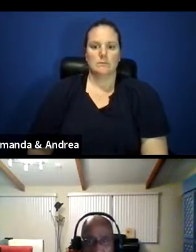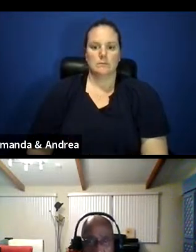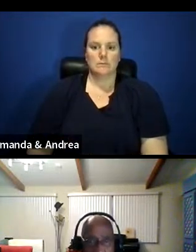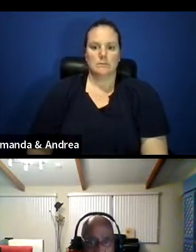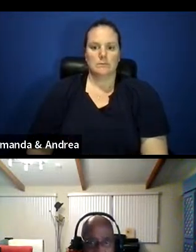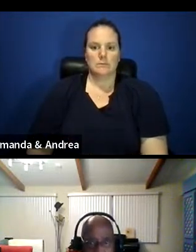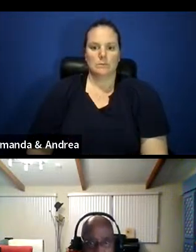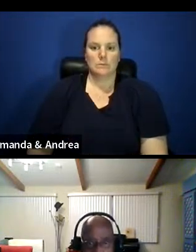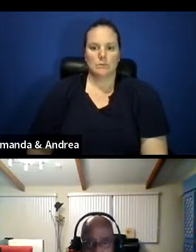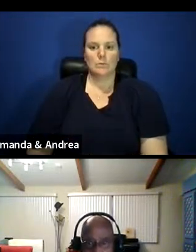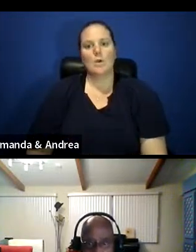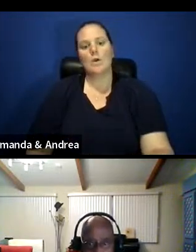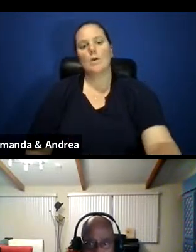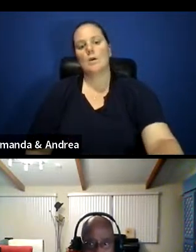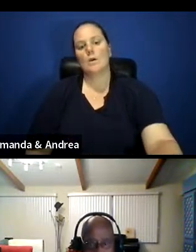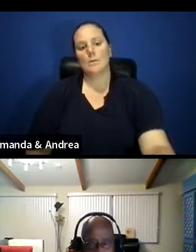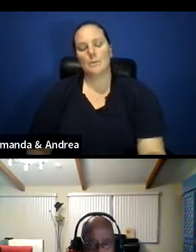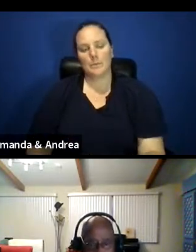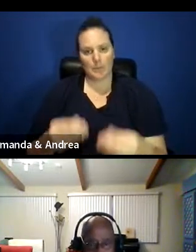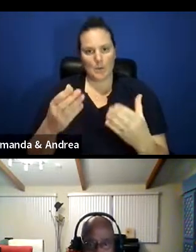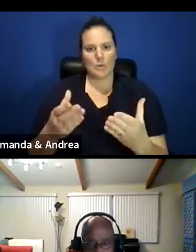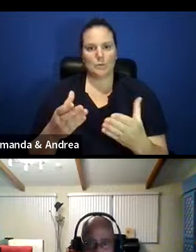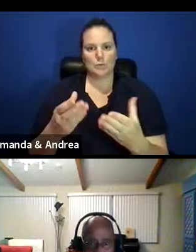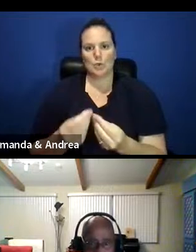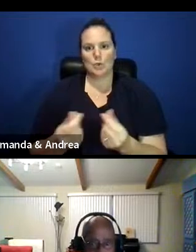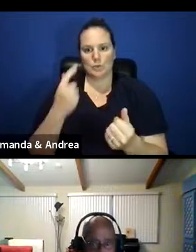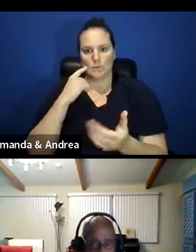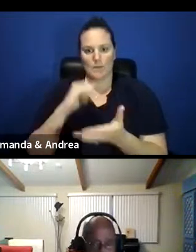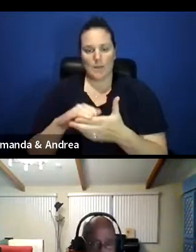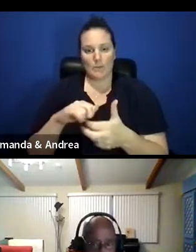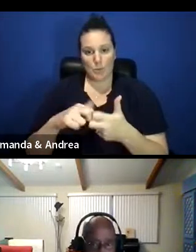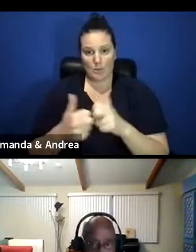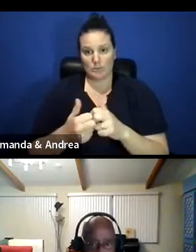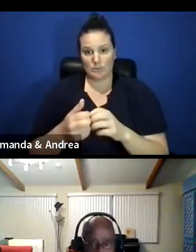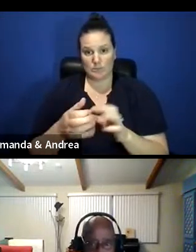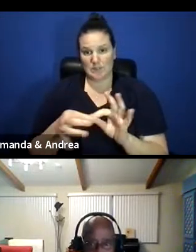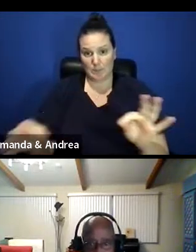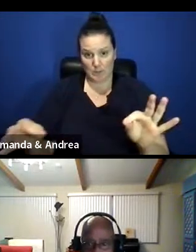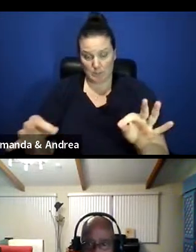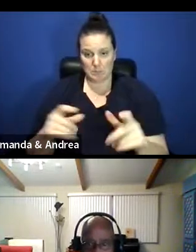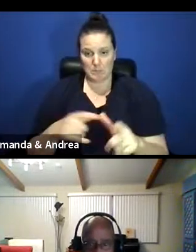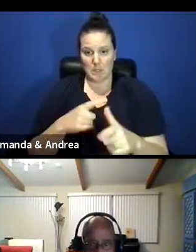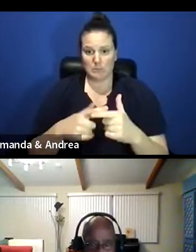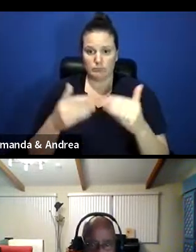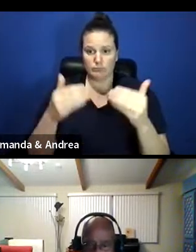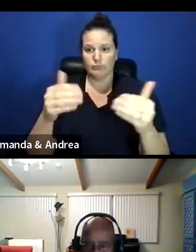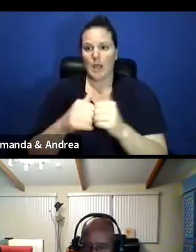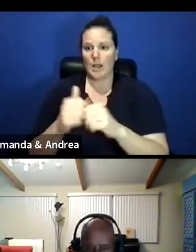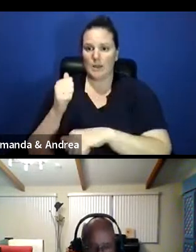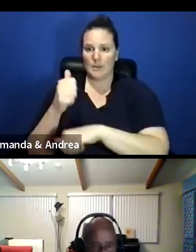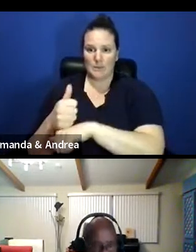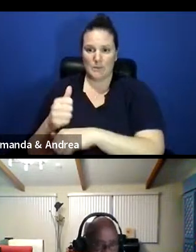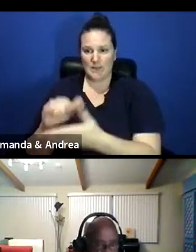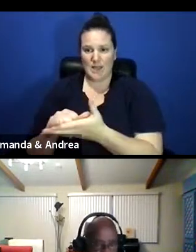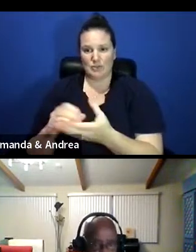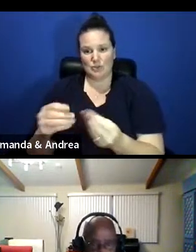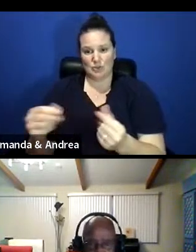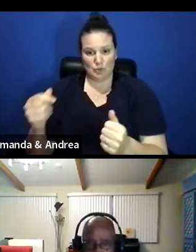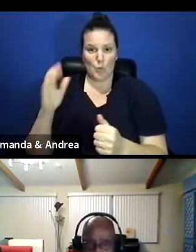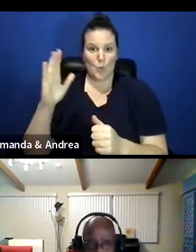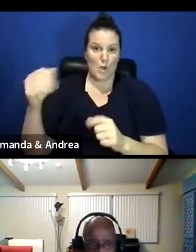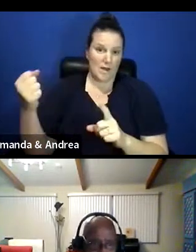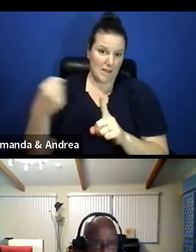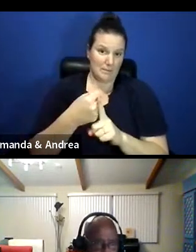into the proposed solution for the problem statement, and then goes into how implementing that solution would